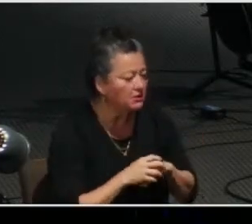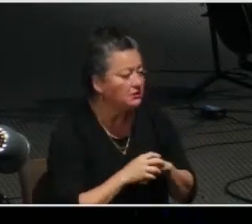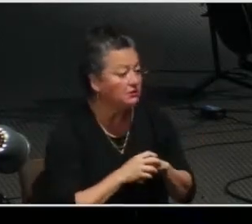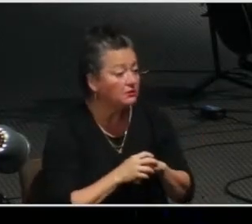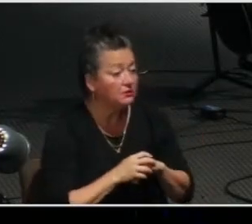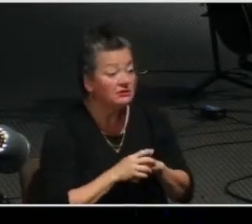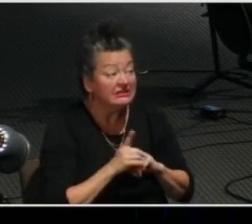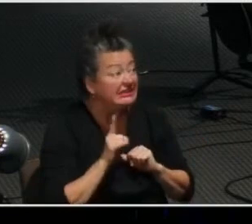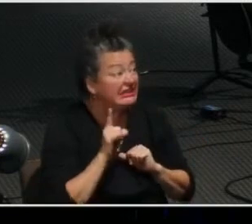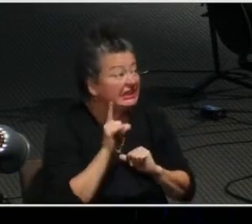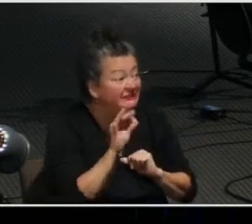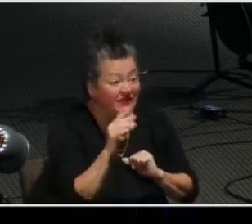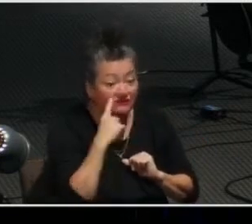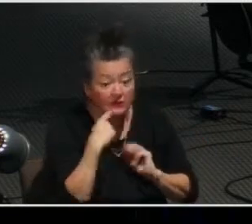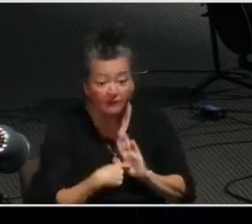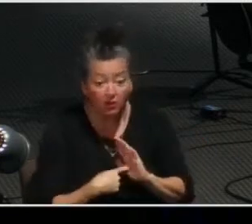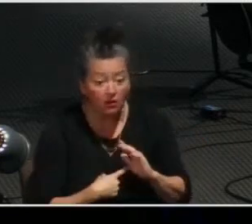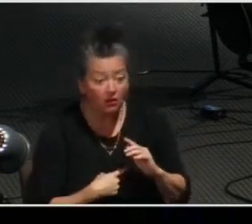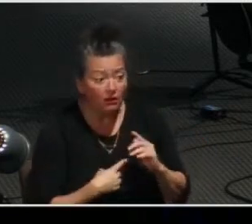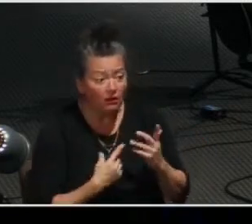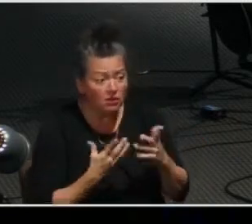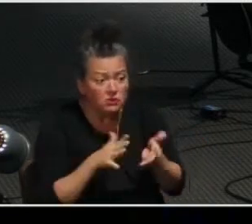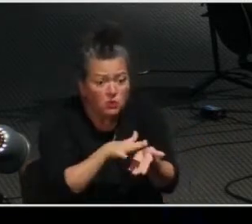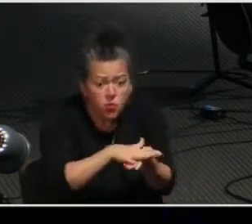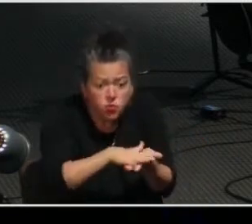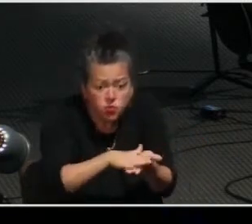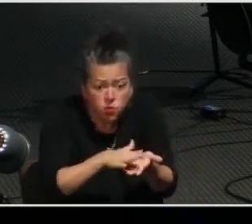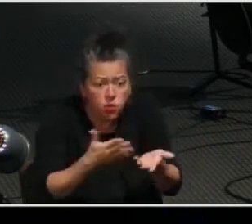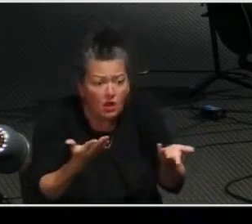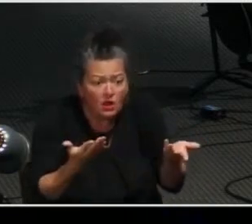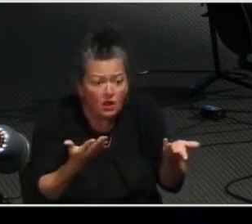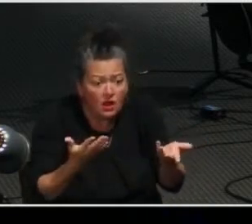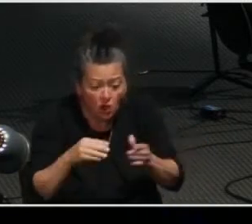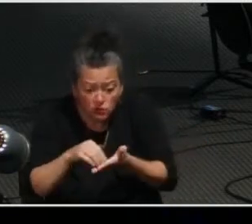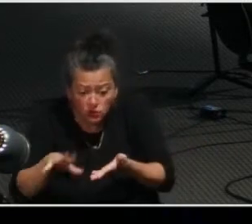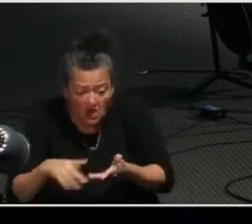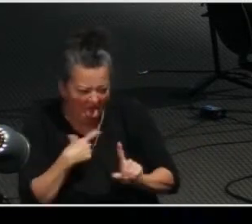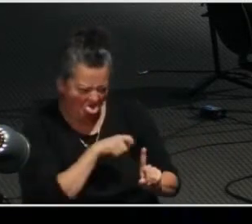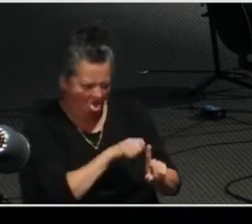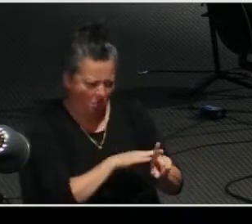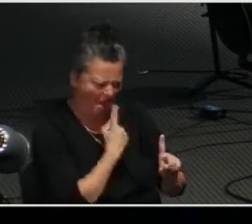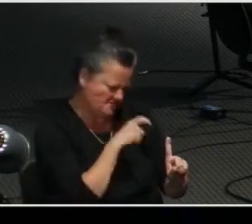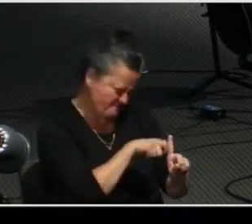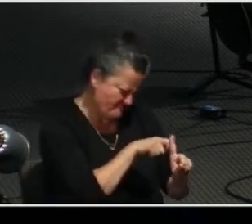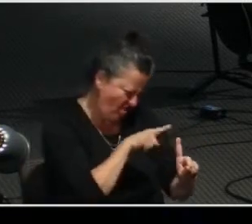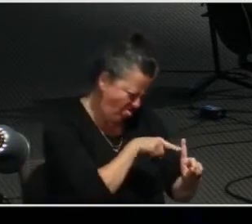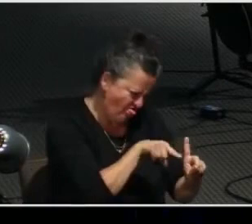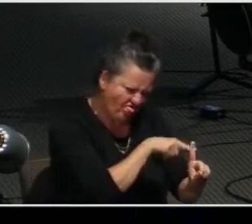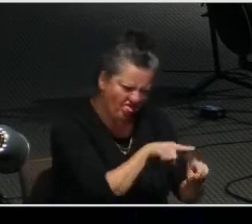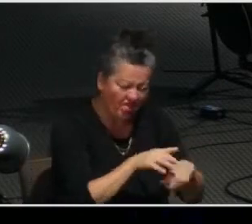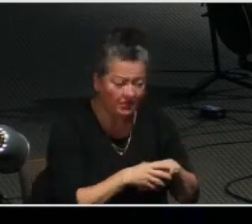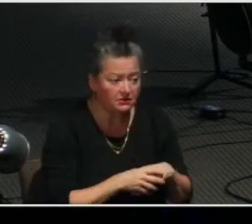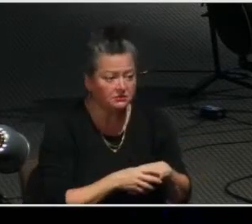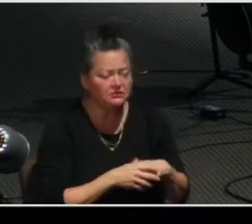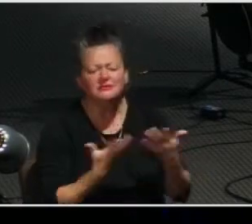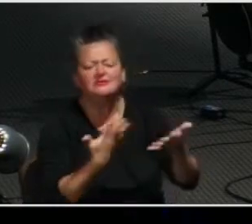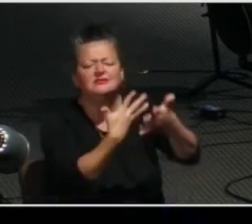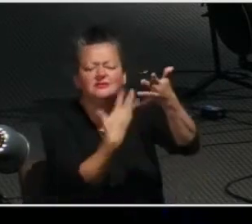gang up on teachers that they don't like. Landlords or tenants can oppress or persecute the